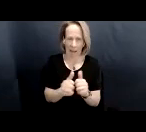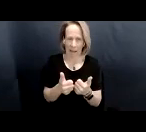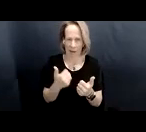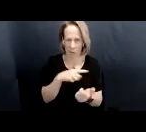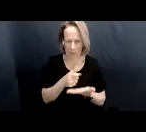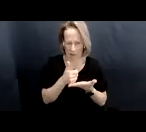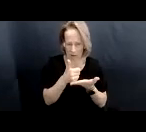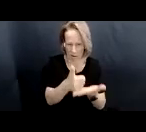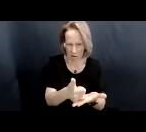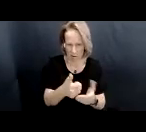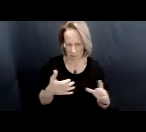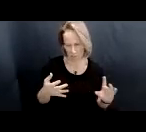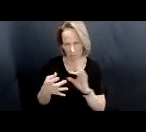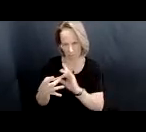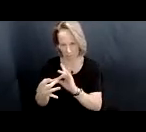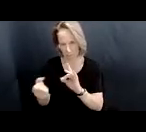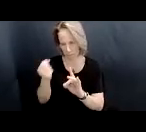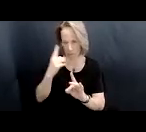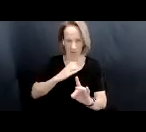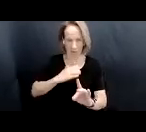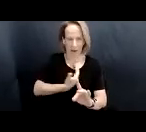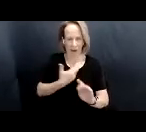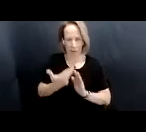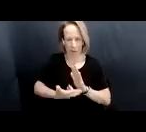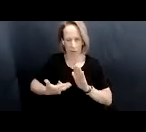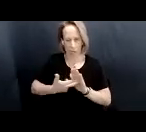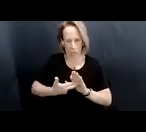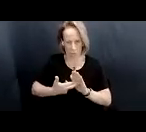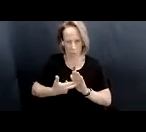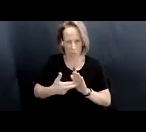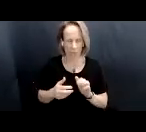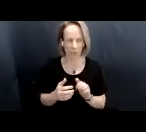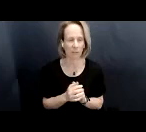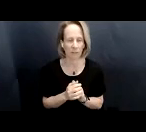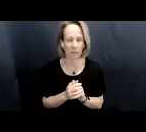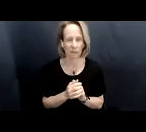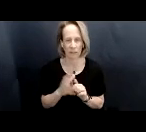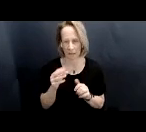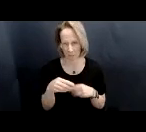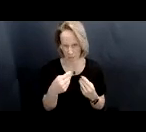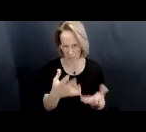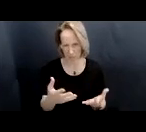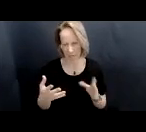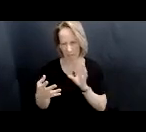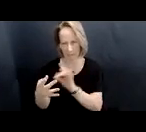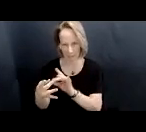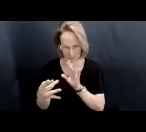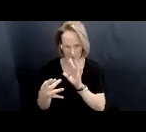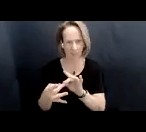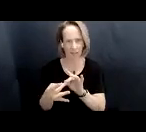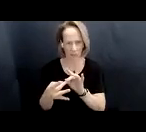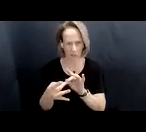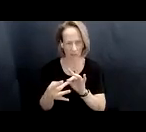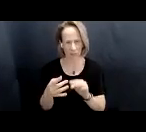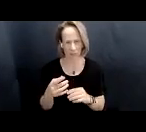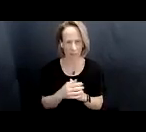and understanding our role as an advocate in this virtual space, and providing those connections accordingly. I hope that